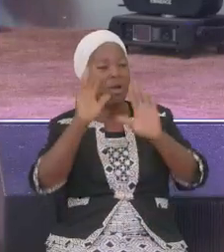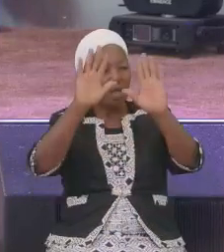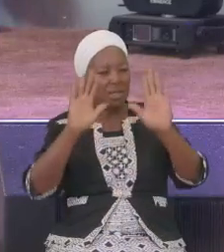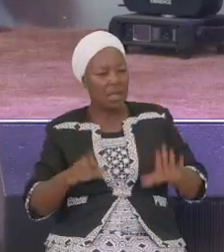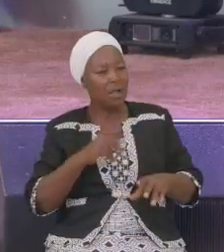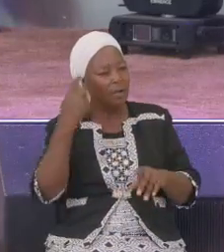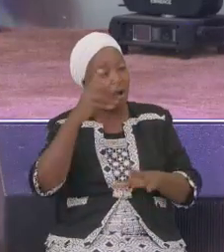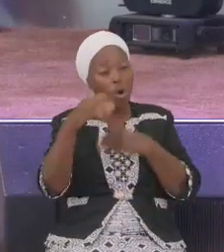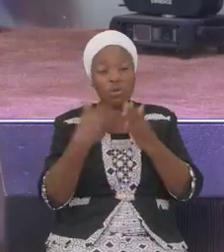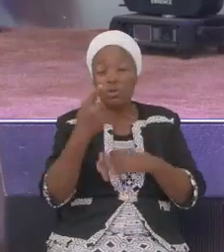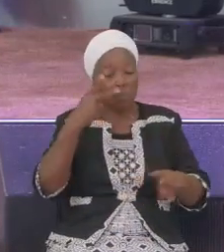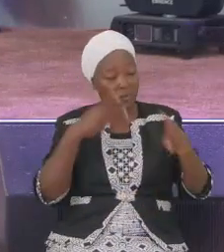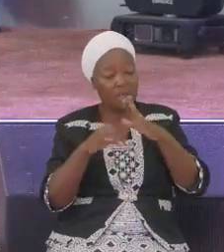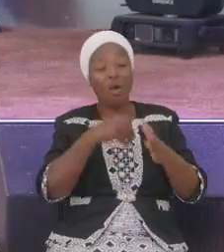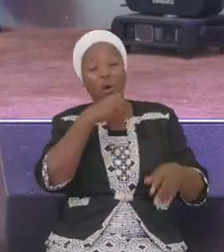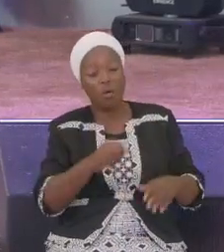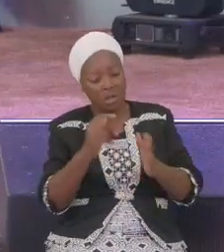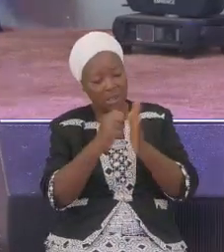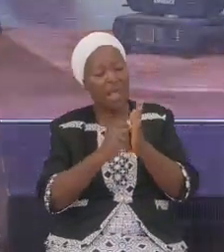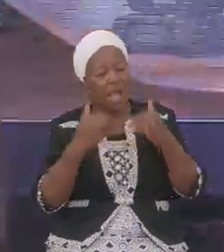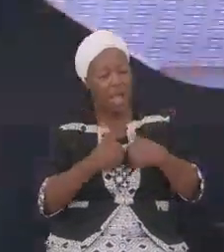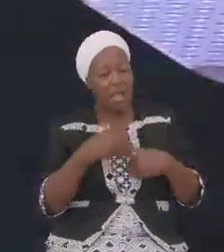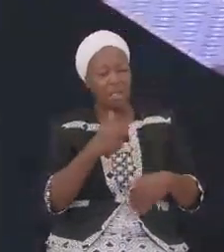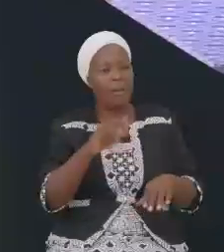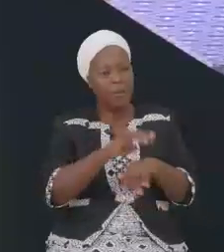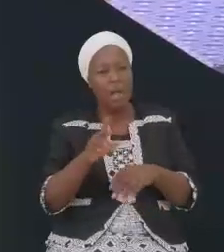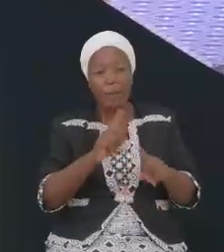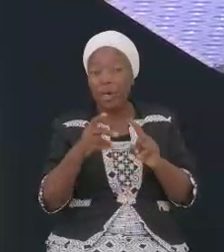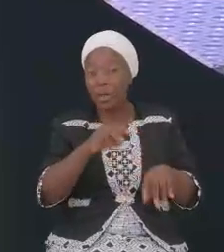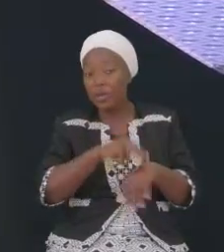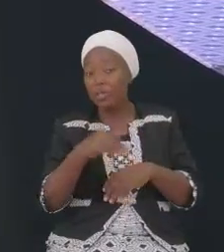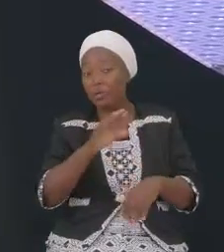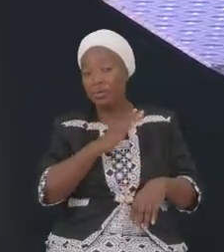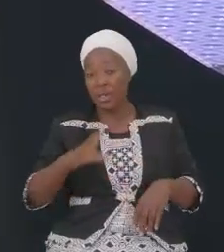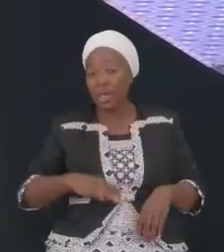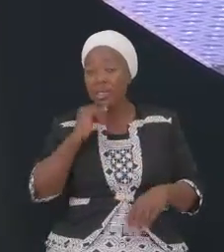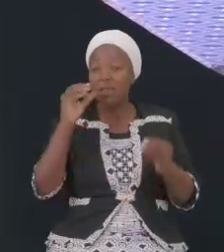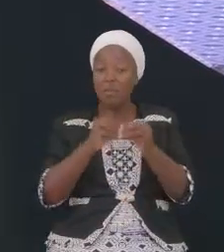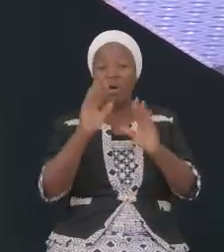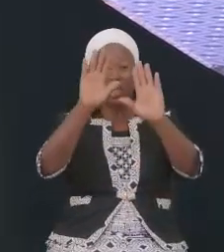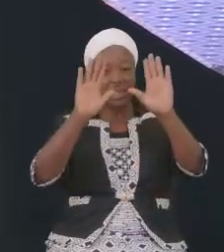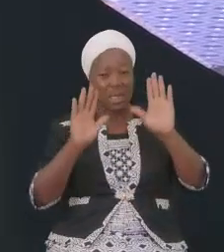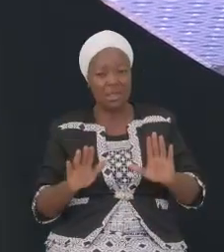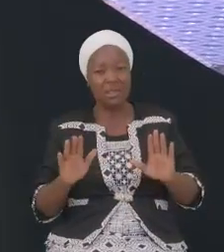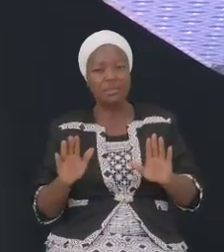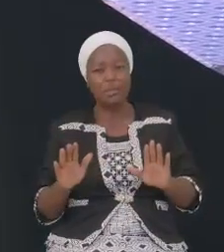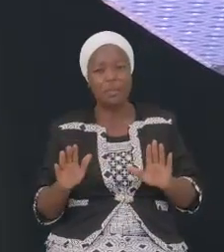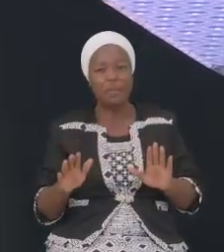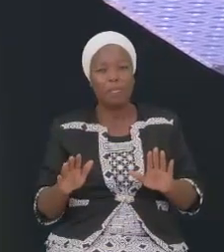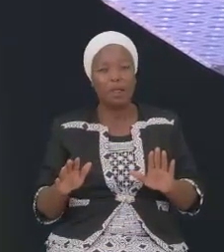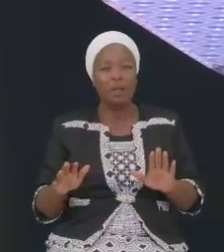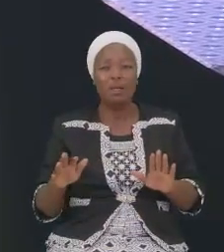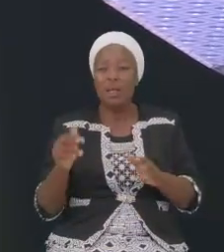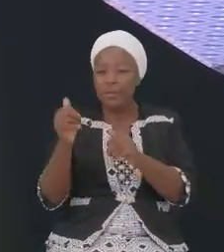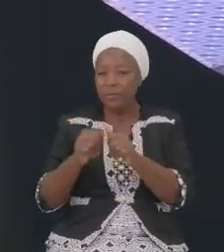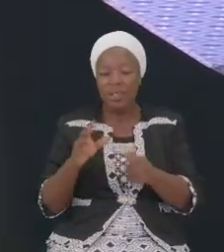in the Old Testament, they had a ministry, but the ministry of Christ is more excellent. It changes